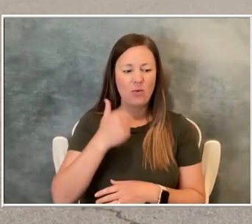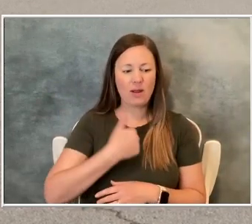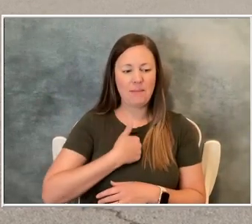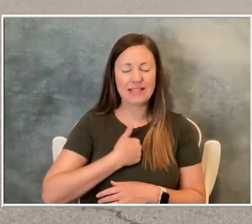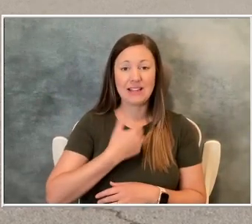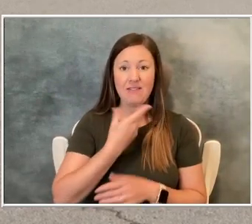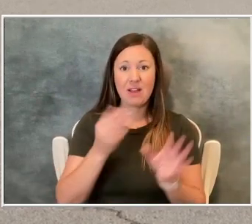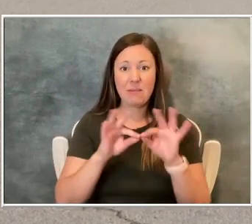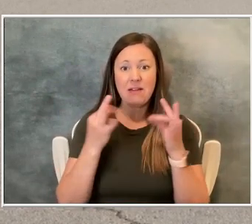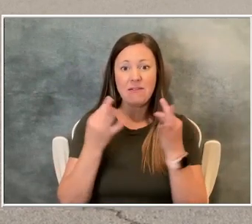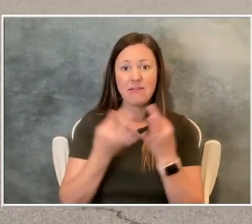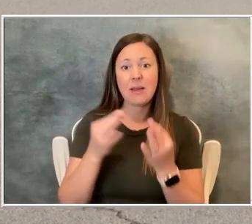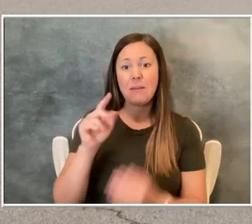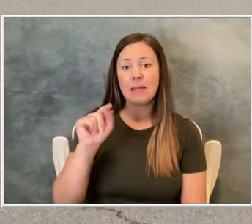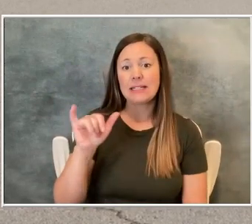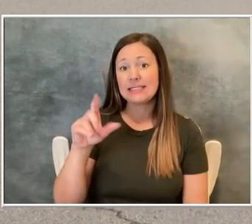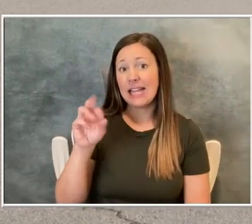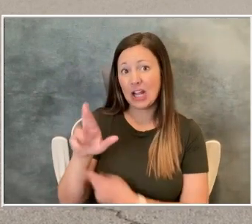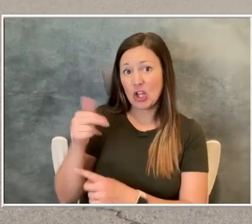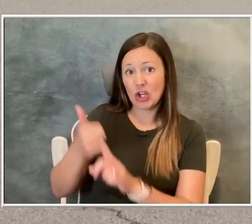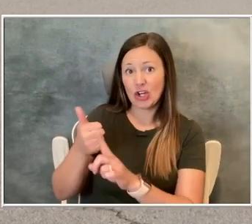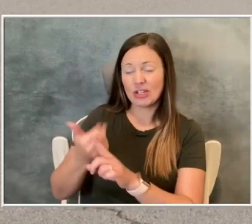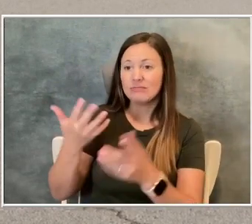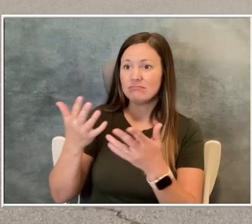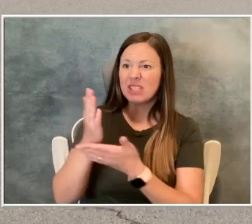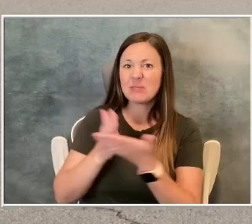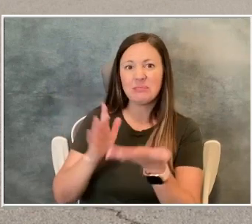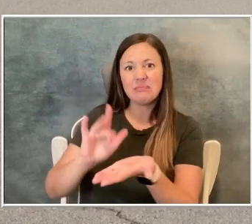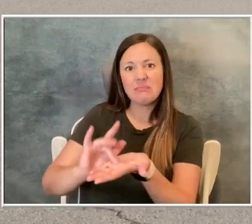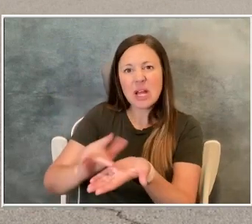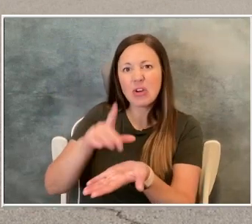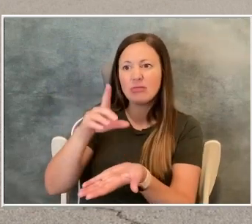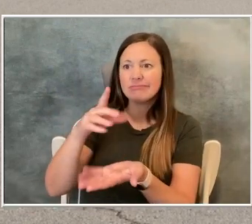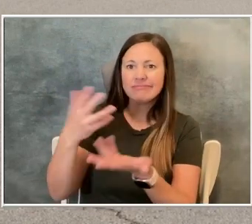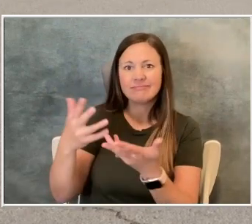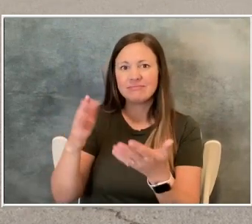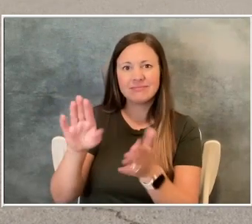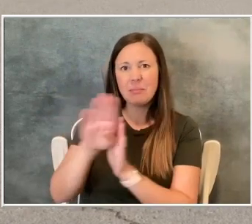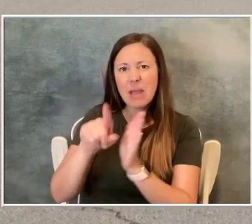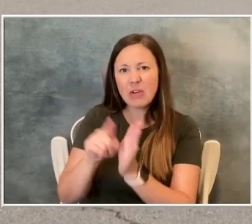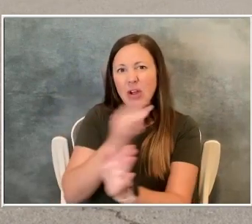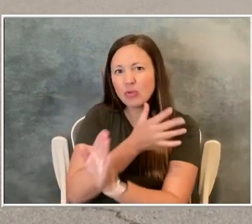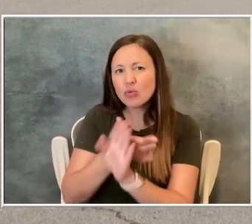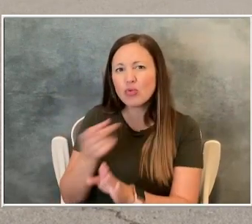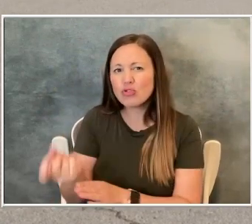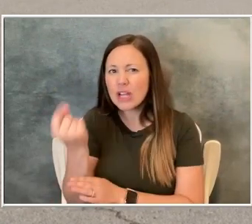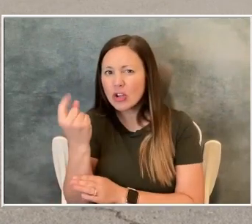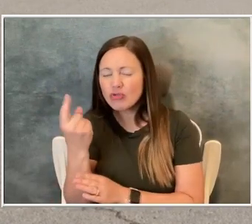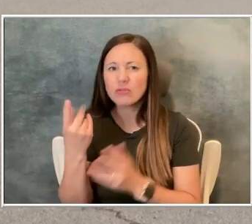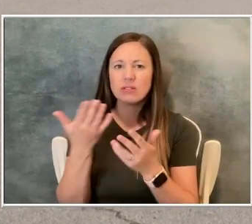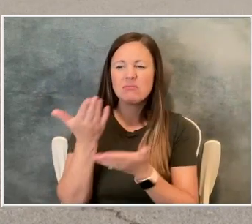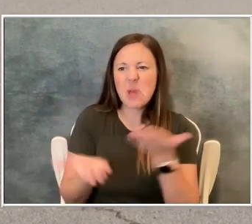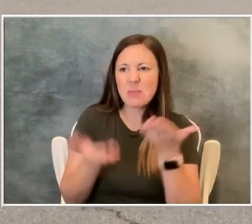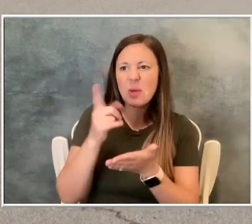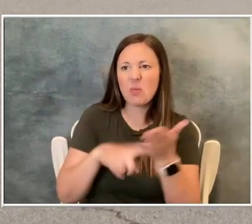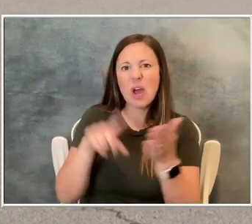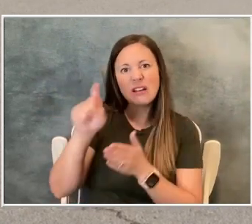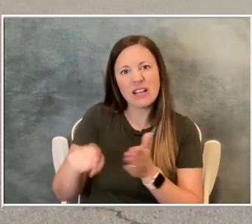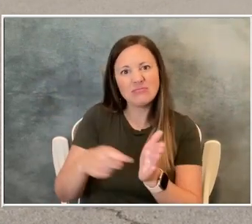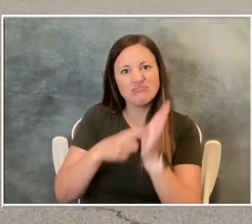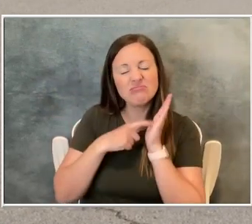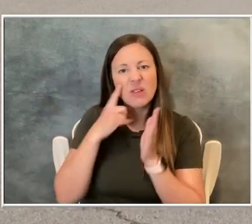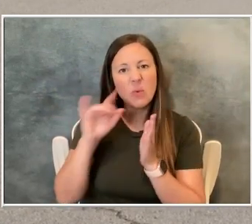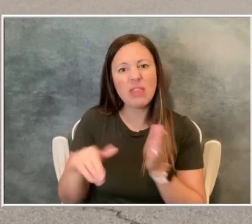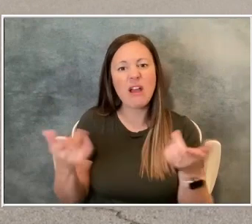a medical background, so she had a little more understanding on kind of what might have to happen and the steps we might have to go through. So that was